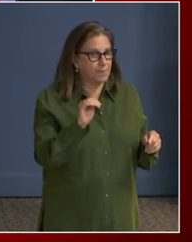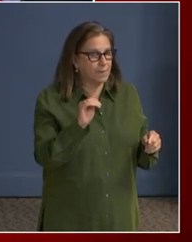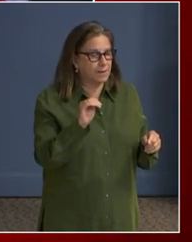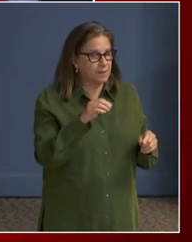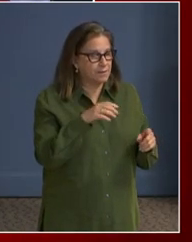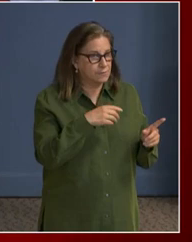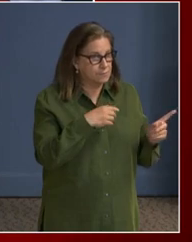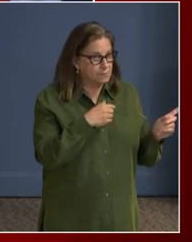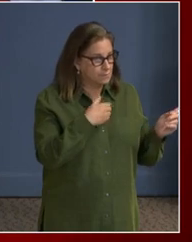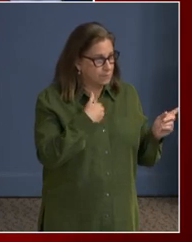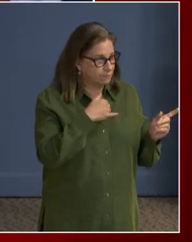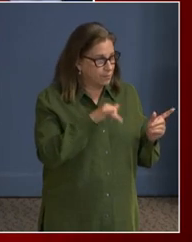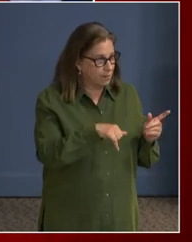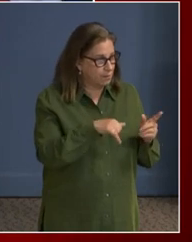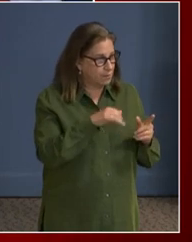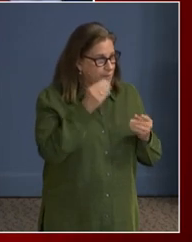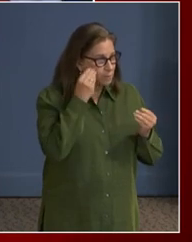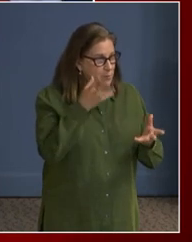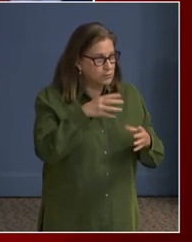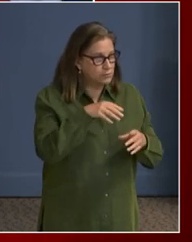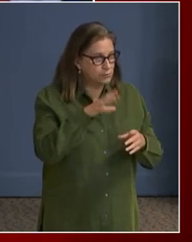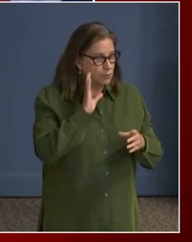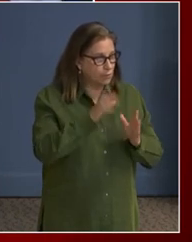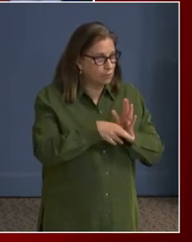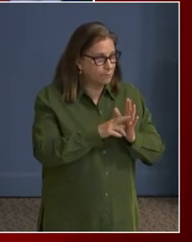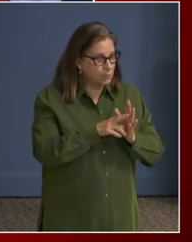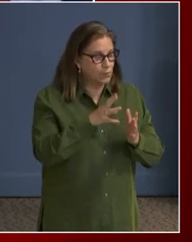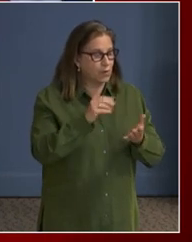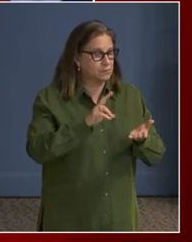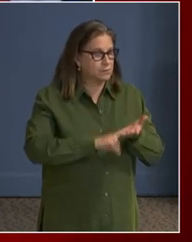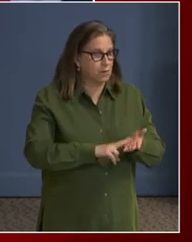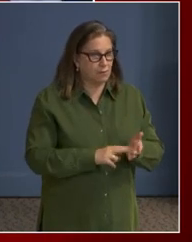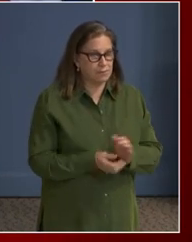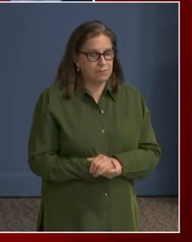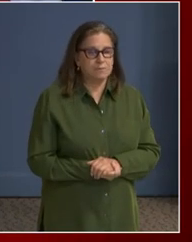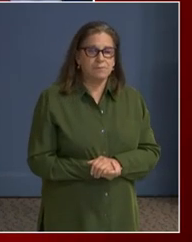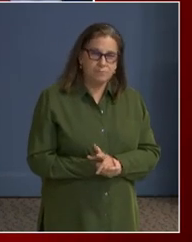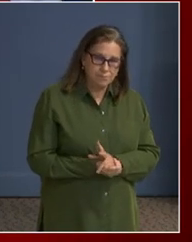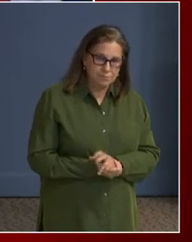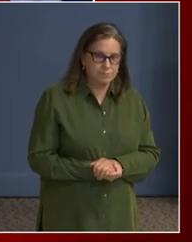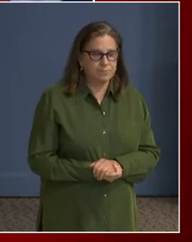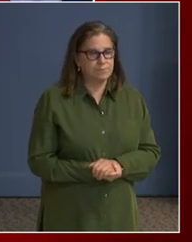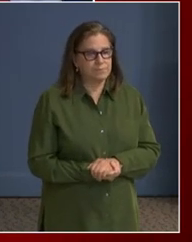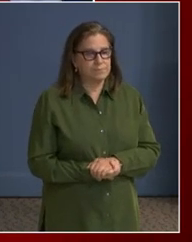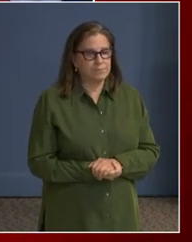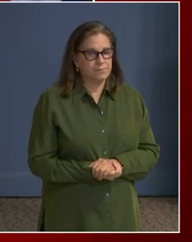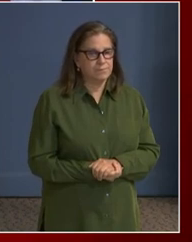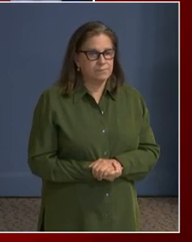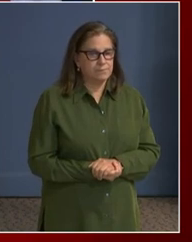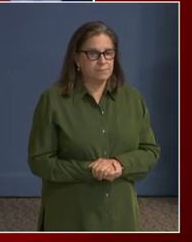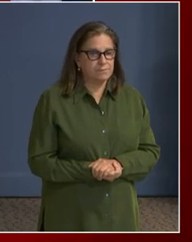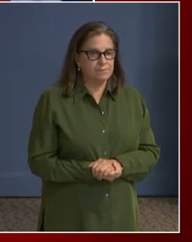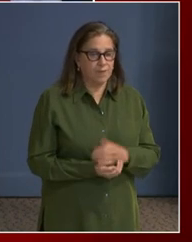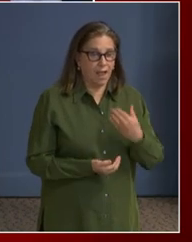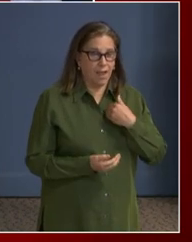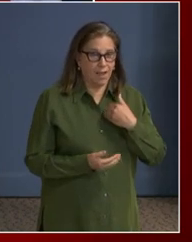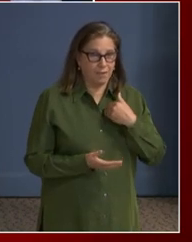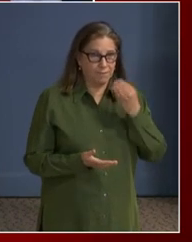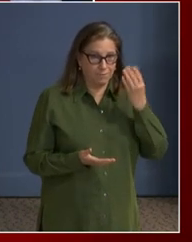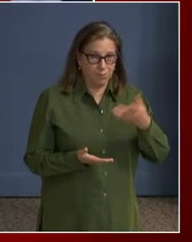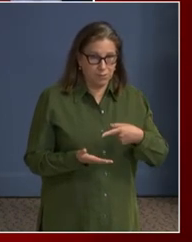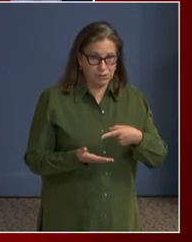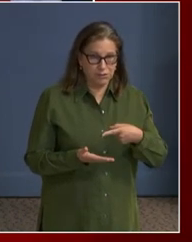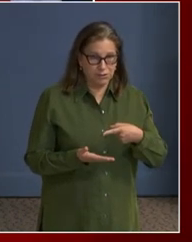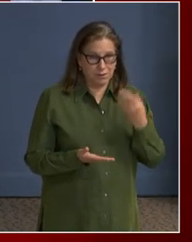and if so, what are your plans as far as signing that? It was transferred to us, I think, on Thursday